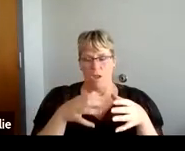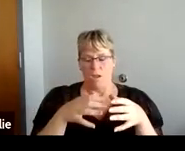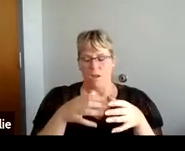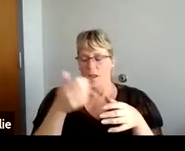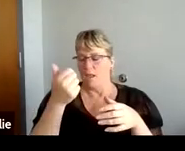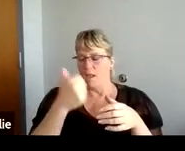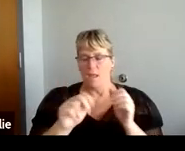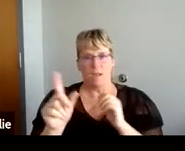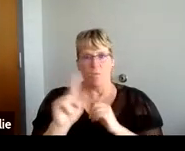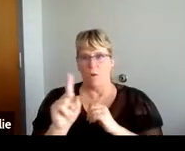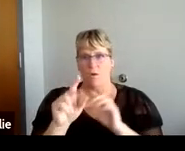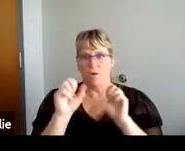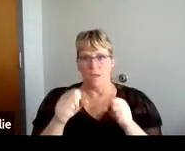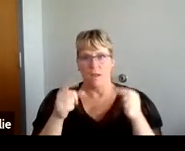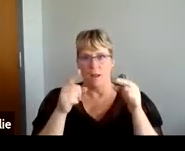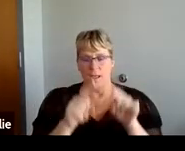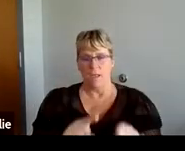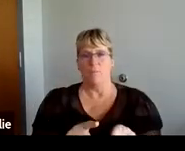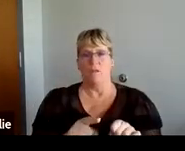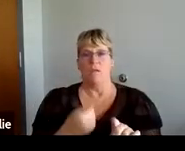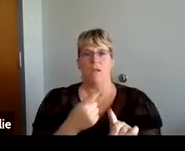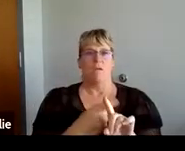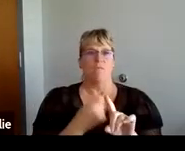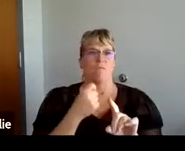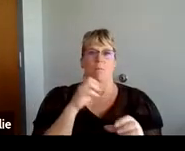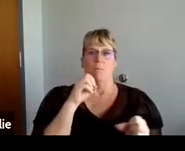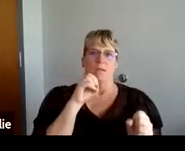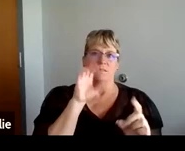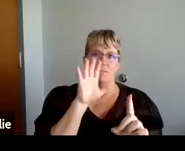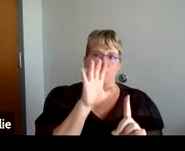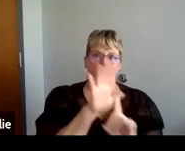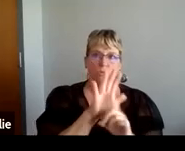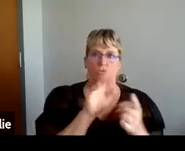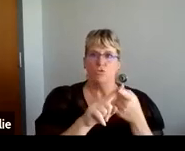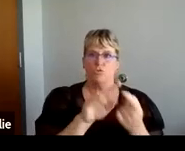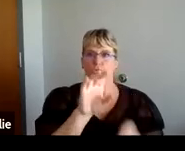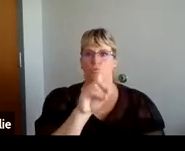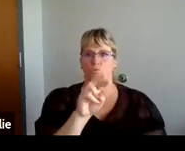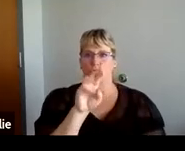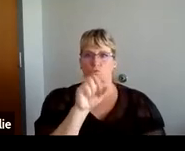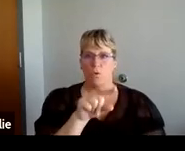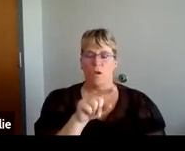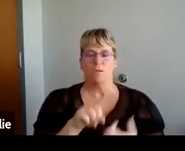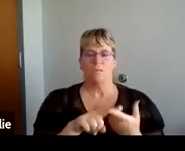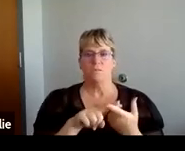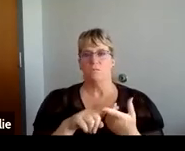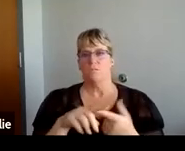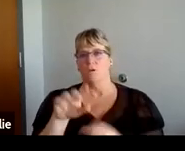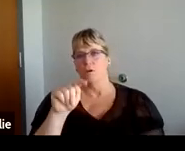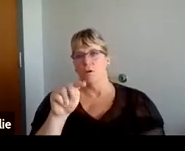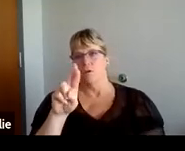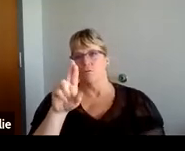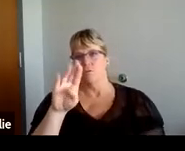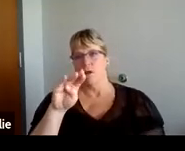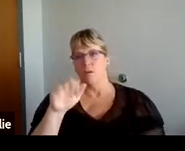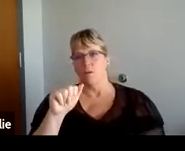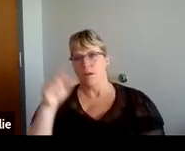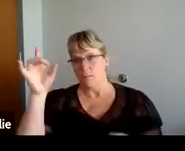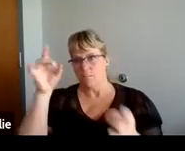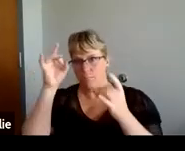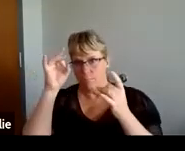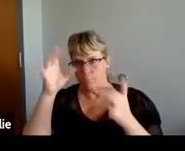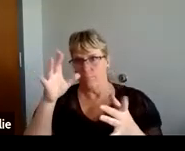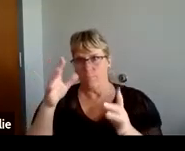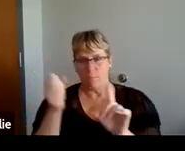of sources. It can come from exposure to drugs. It can come from trauma and abuse. It can come from exposure